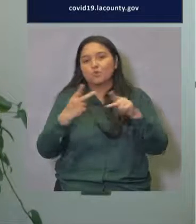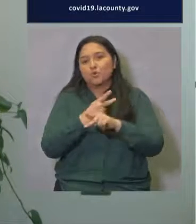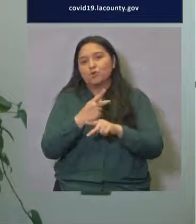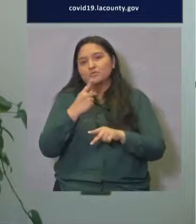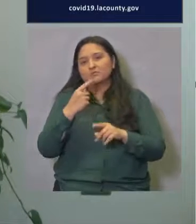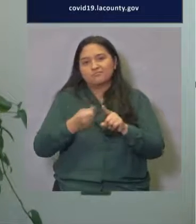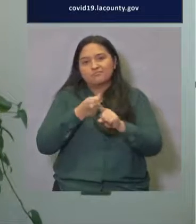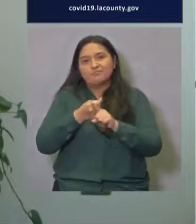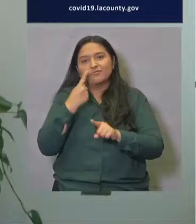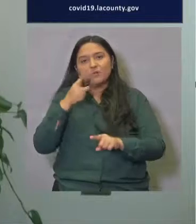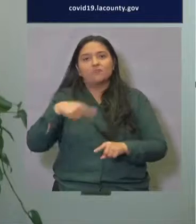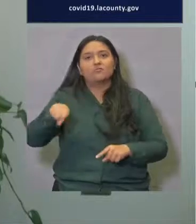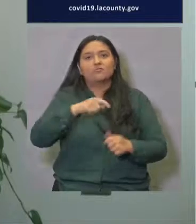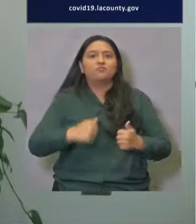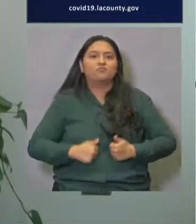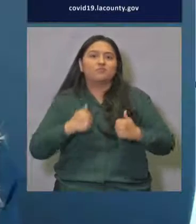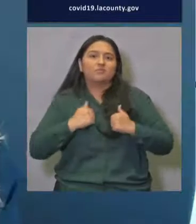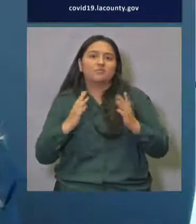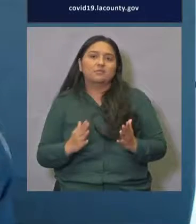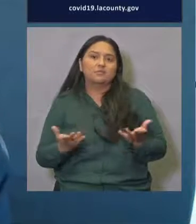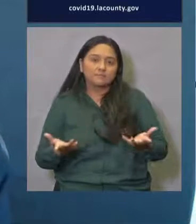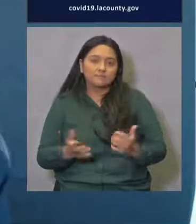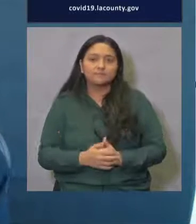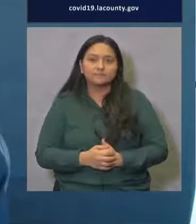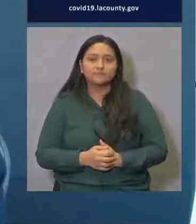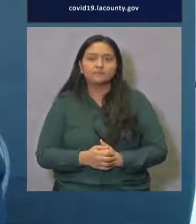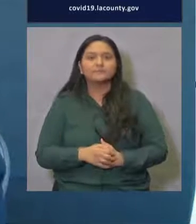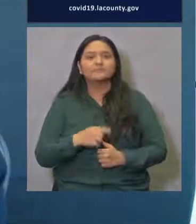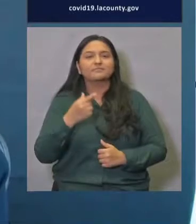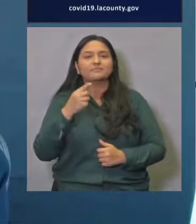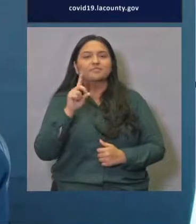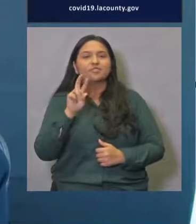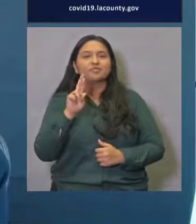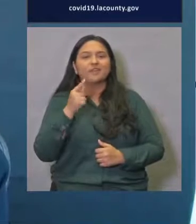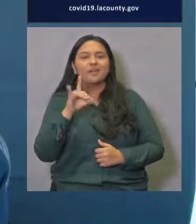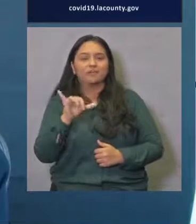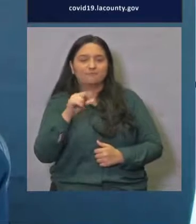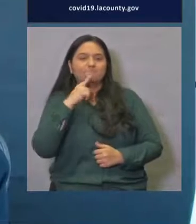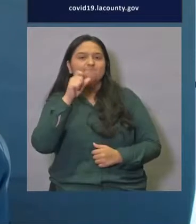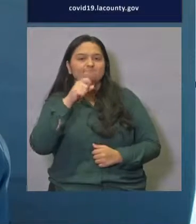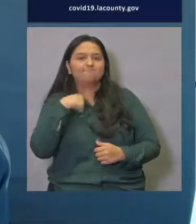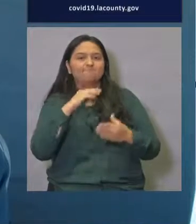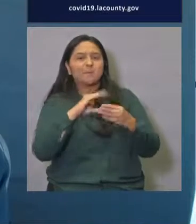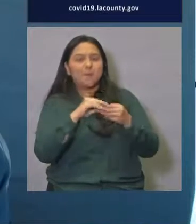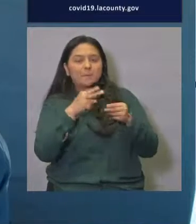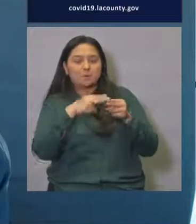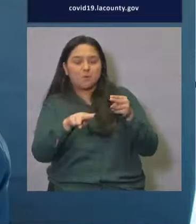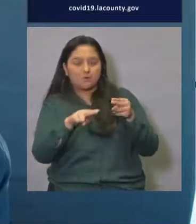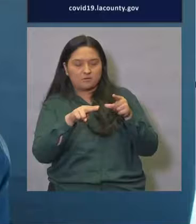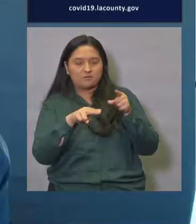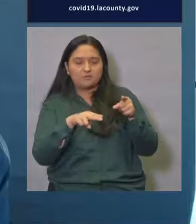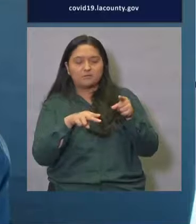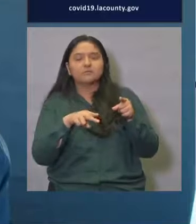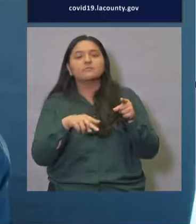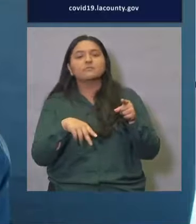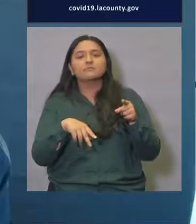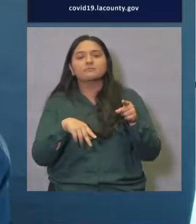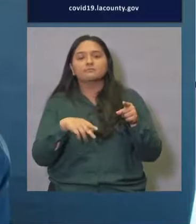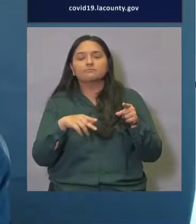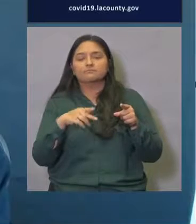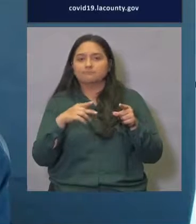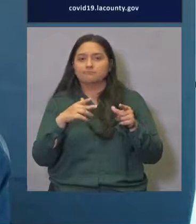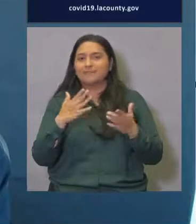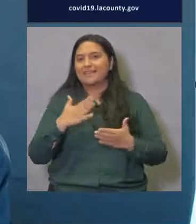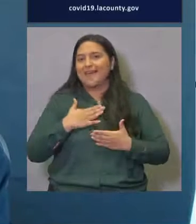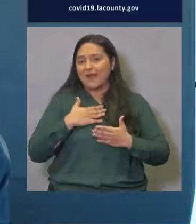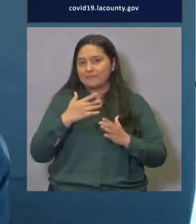residents. Yeah, thanks, Claudia. I'll comment briefly on this. I'm glad of the recognition that the R has been